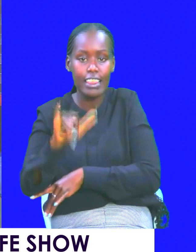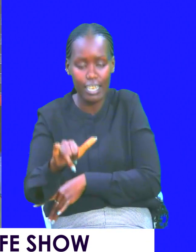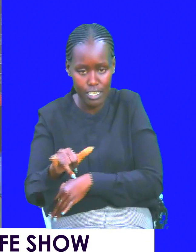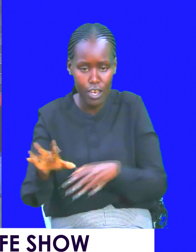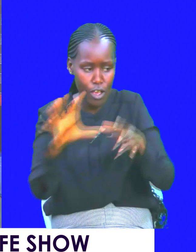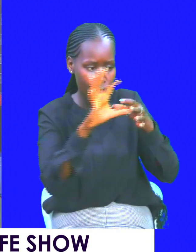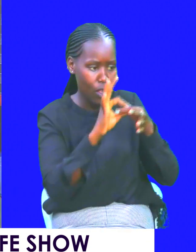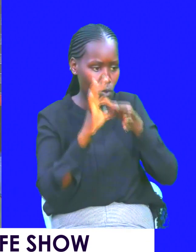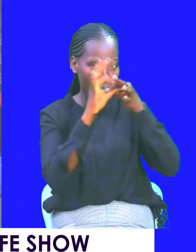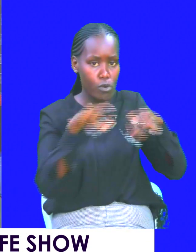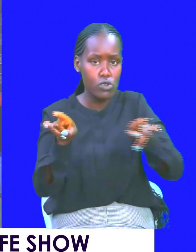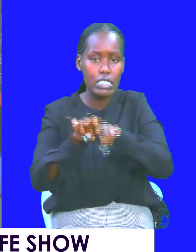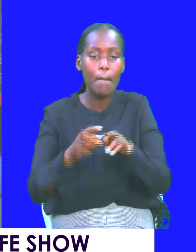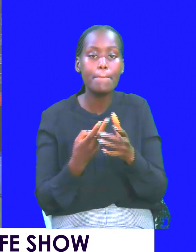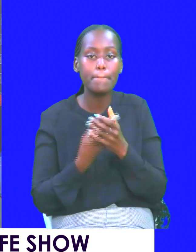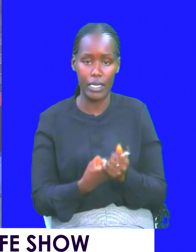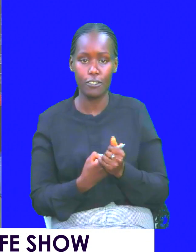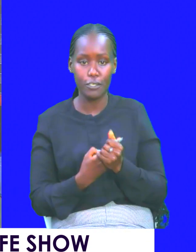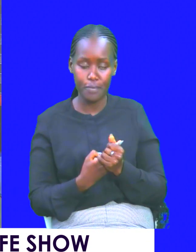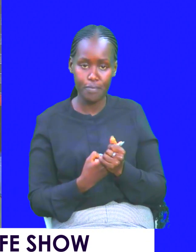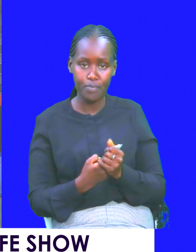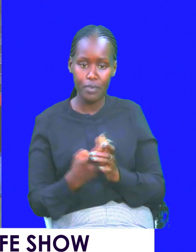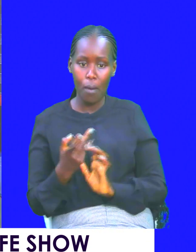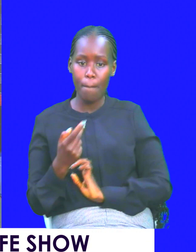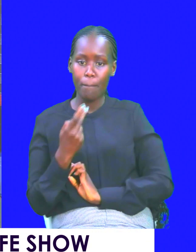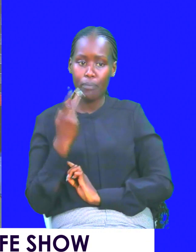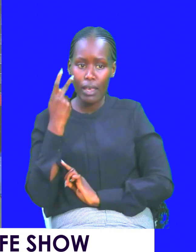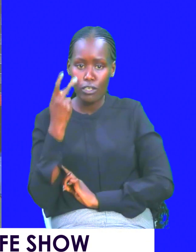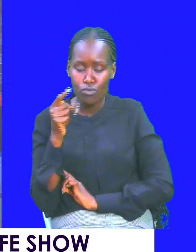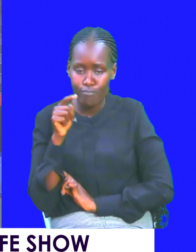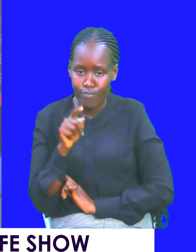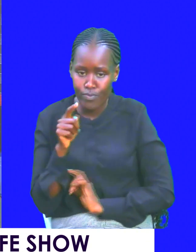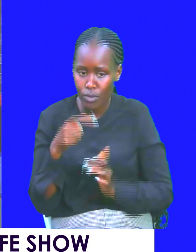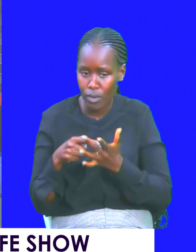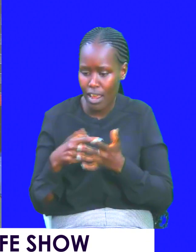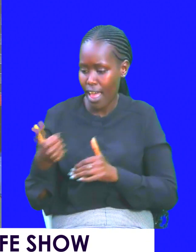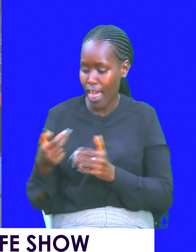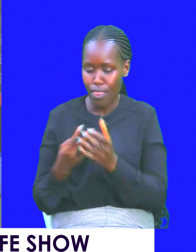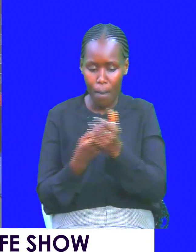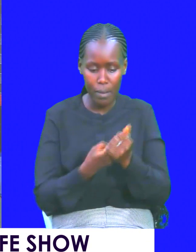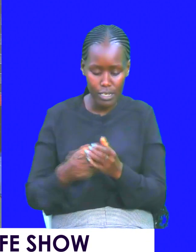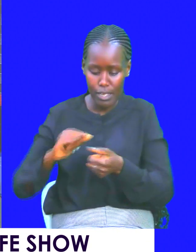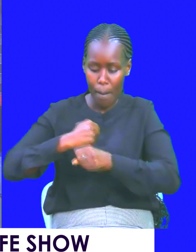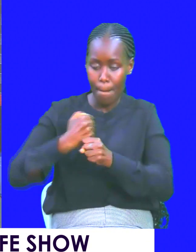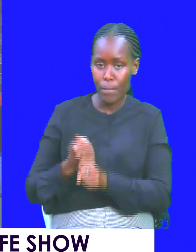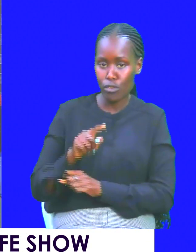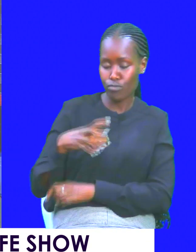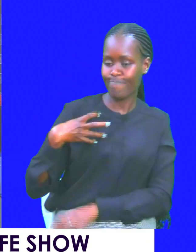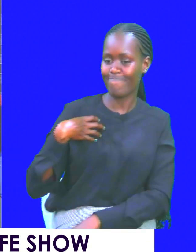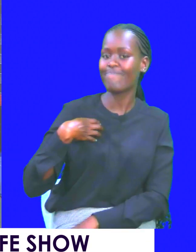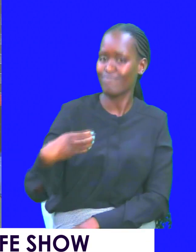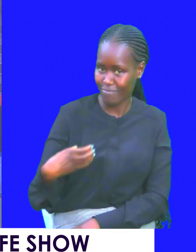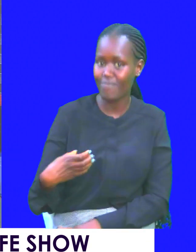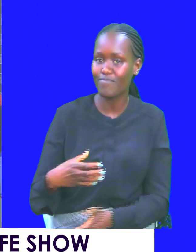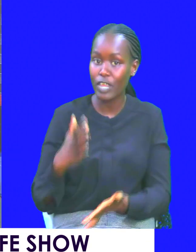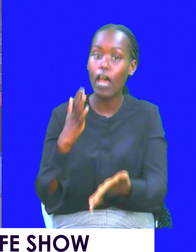and partnerships. Let me point to you that some partnerships make you richer. It is a fact.